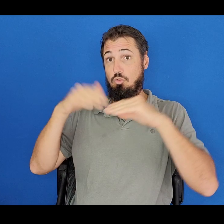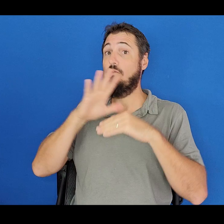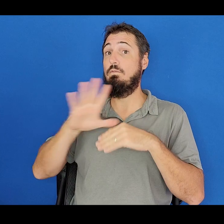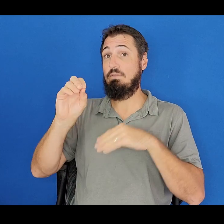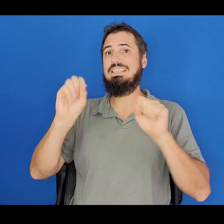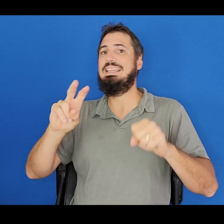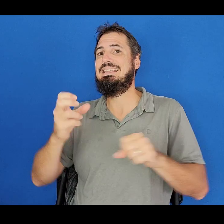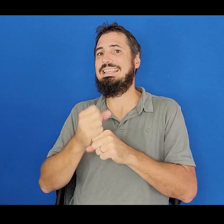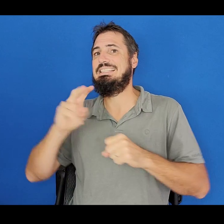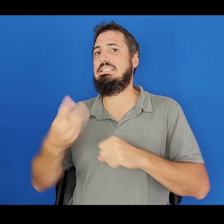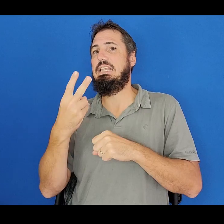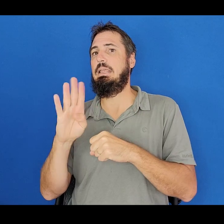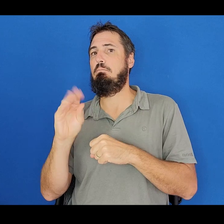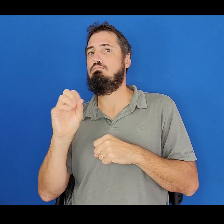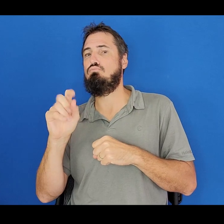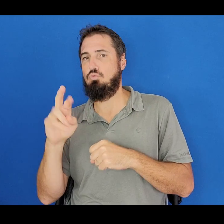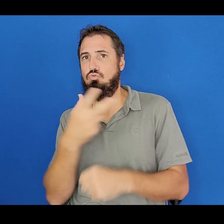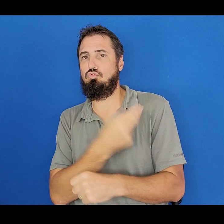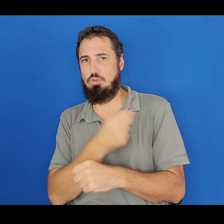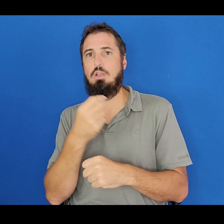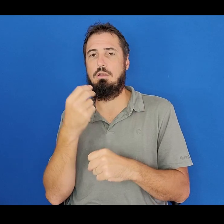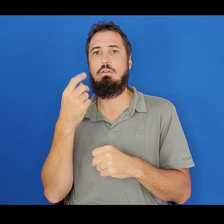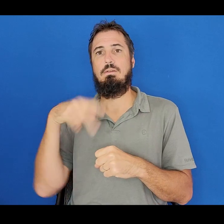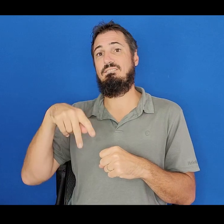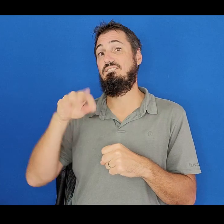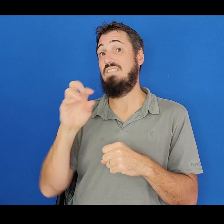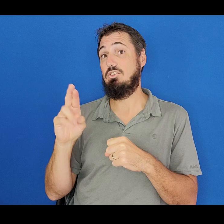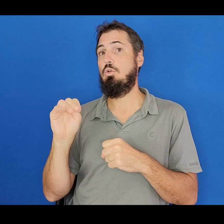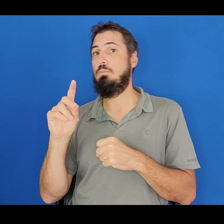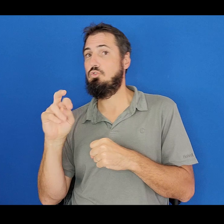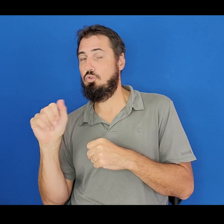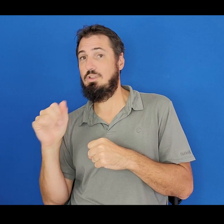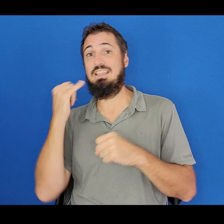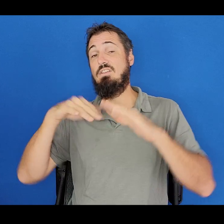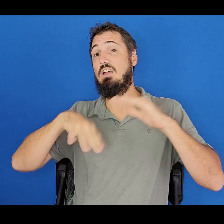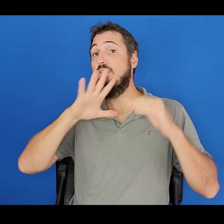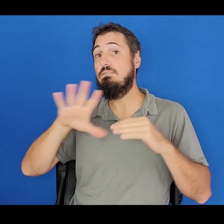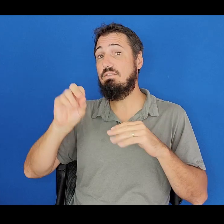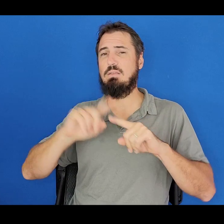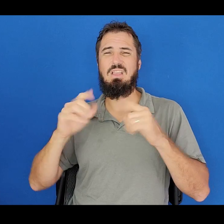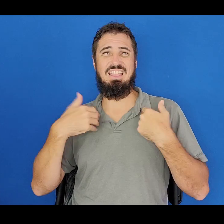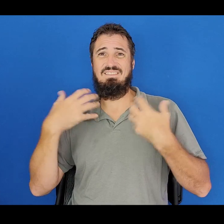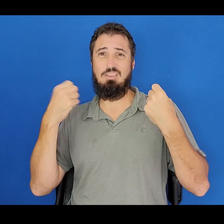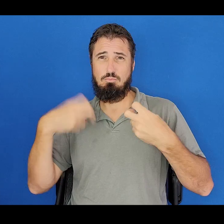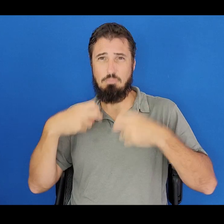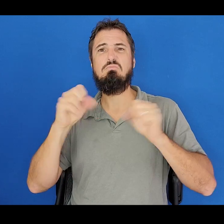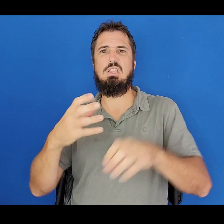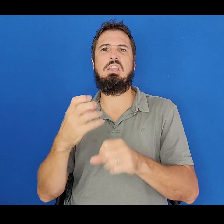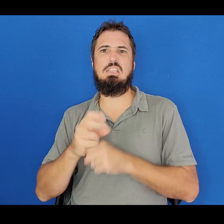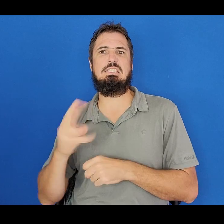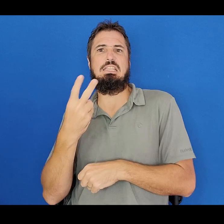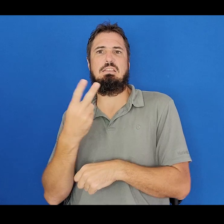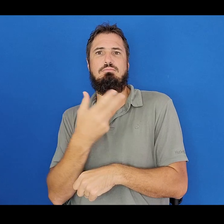or Moderna vaccines. People under 50 with weakened immune systems are also eligible for a second booster. For